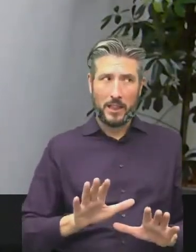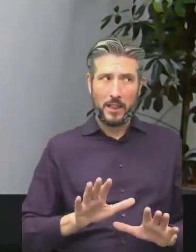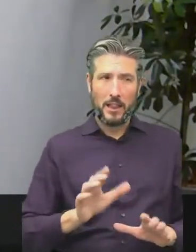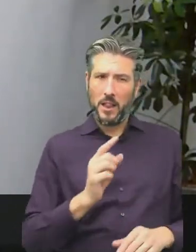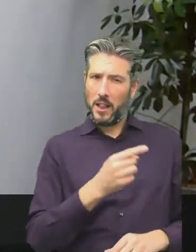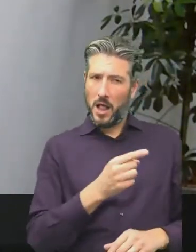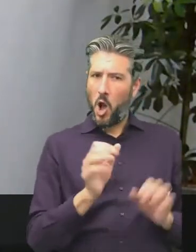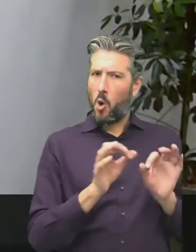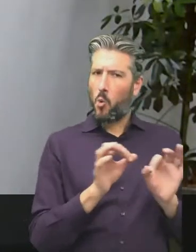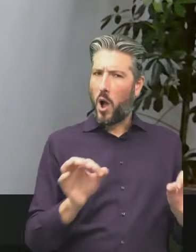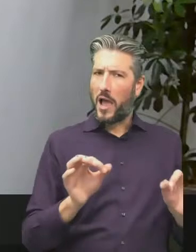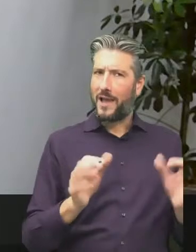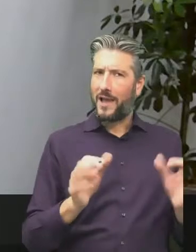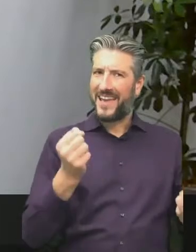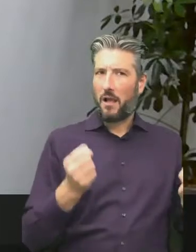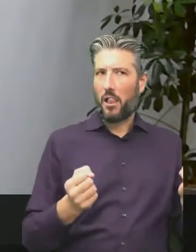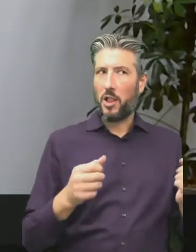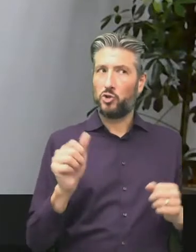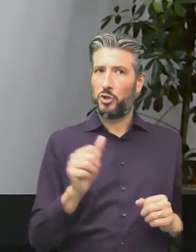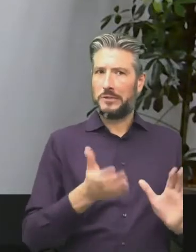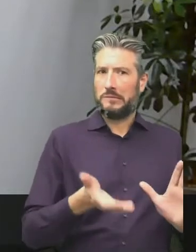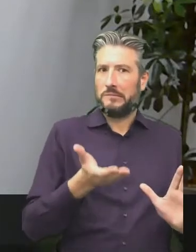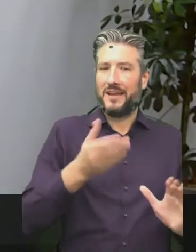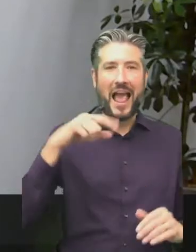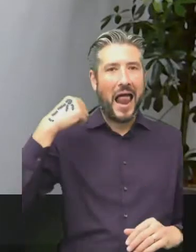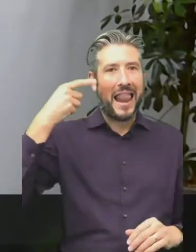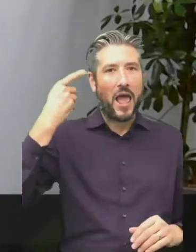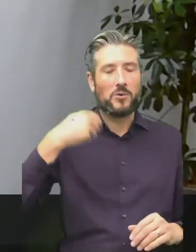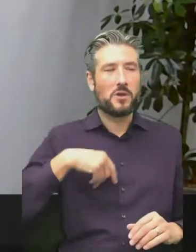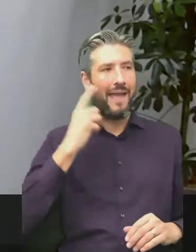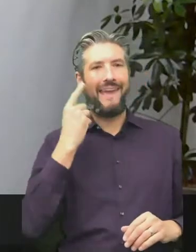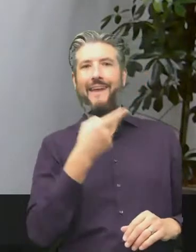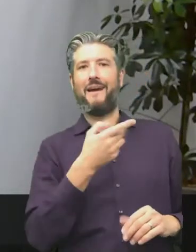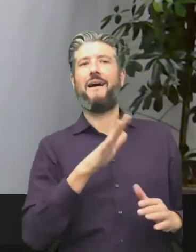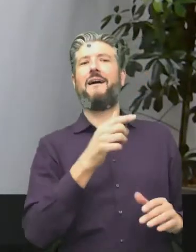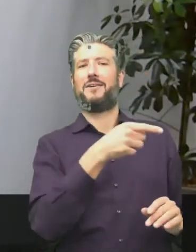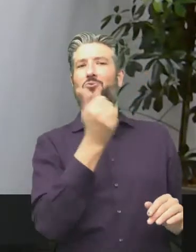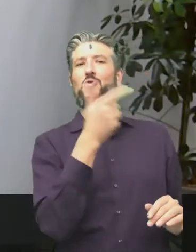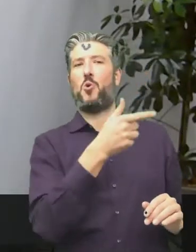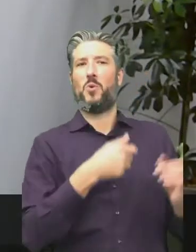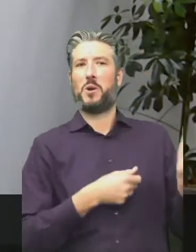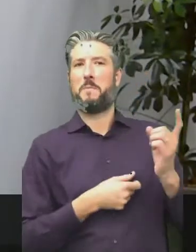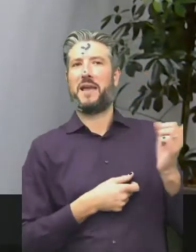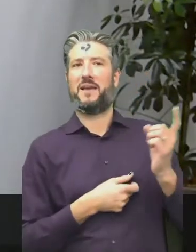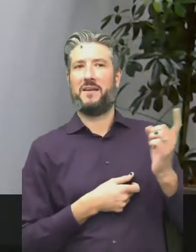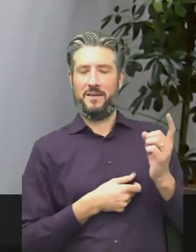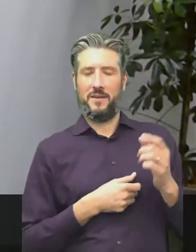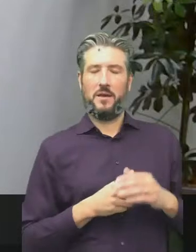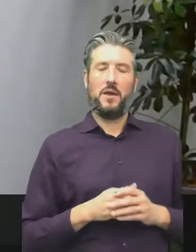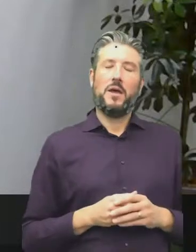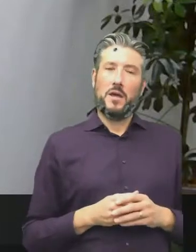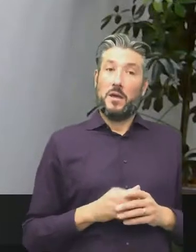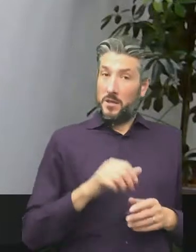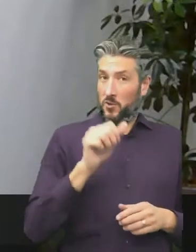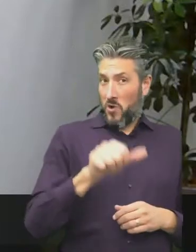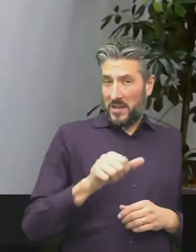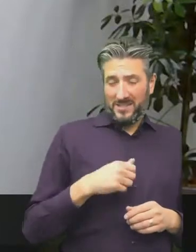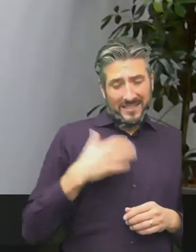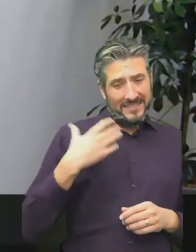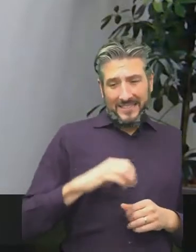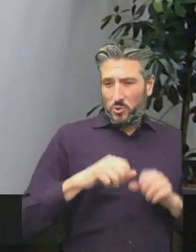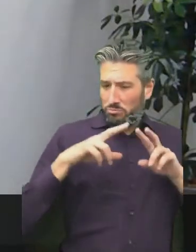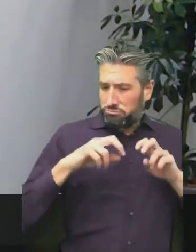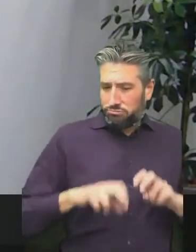impaired can hear them. But you're right to raise the issue of noise pollution. We're exploring all the tools in our toolkit to make all vehicles, whether